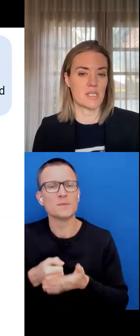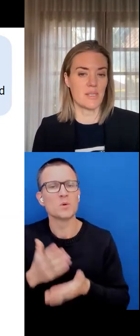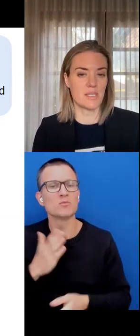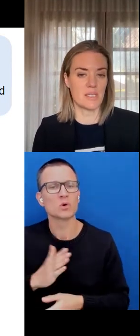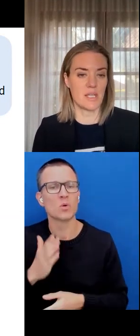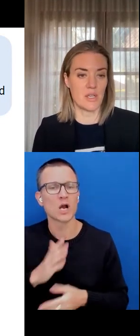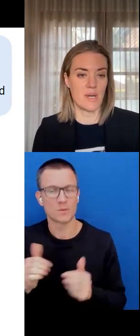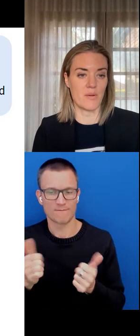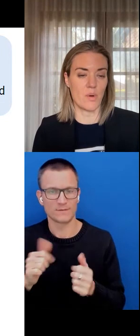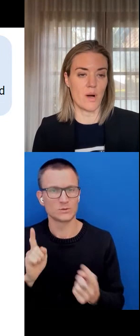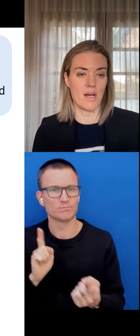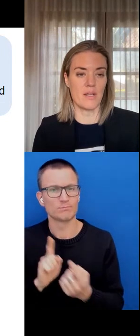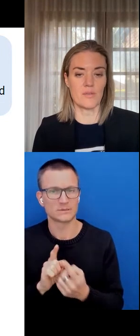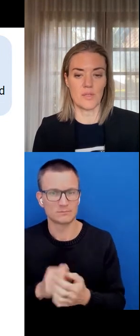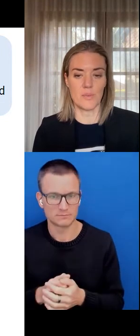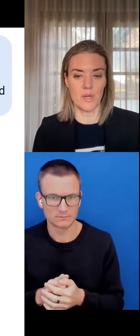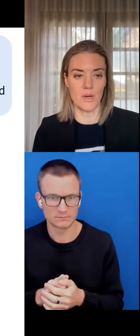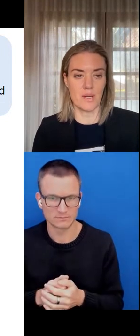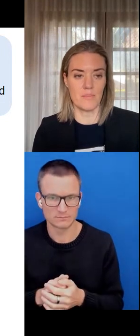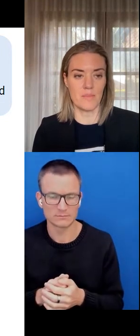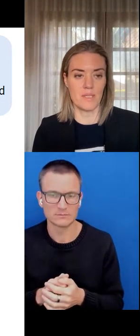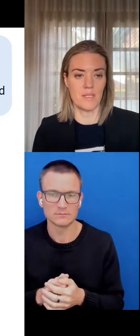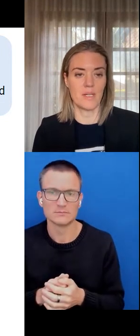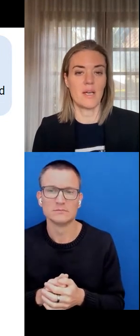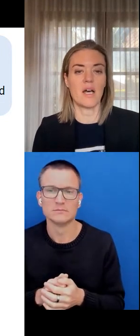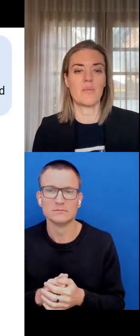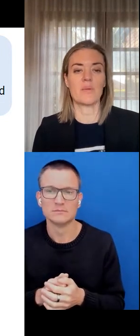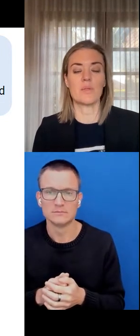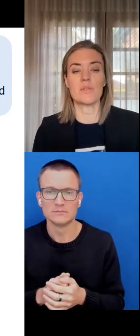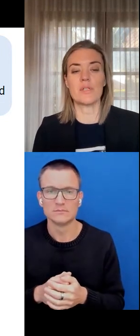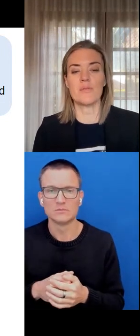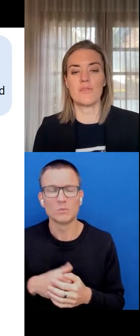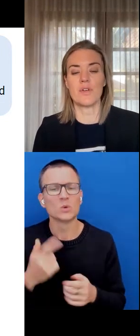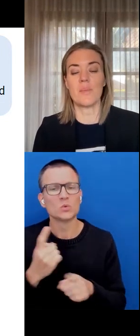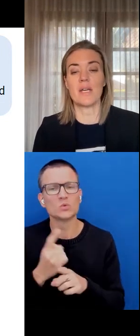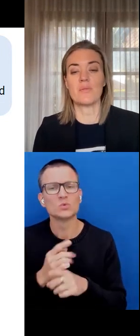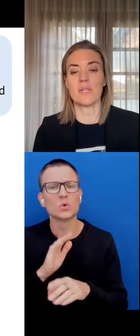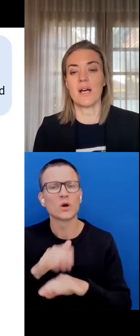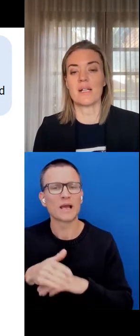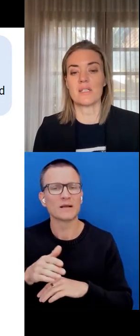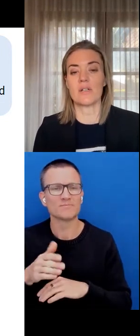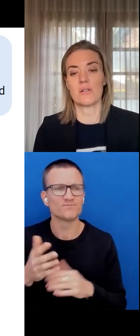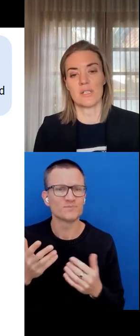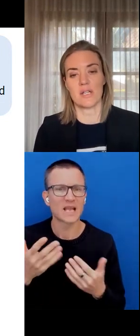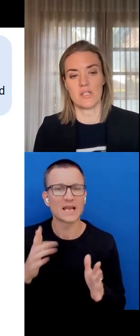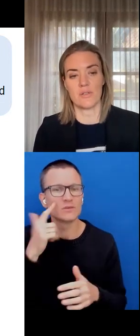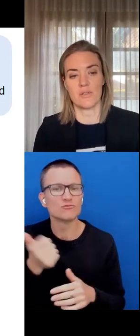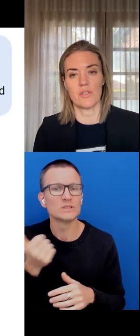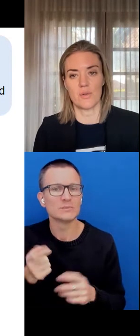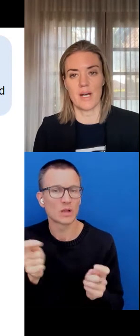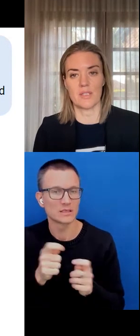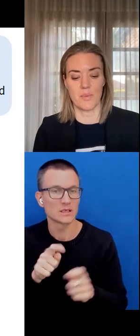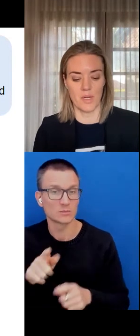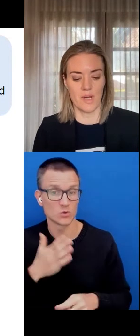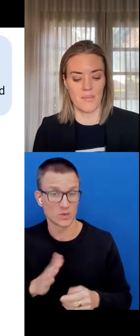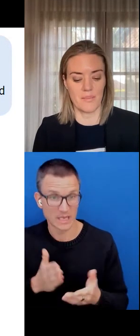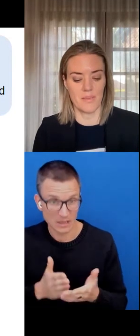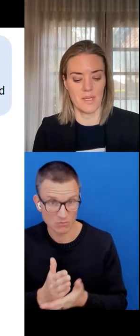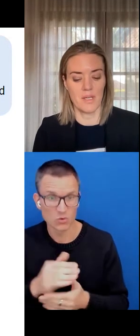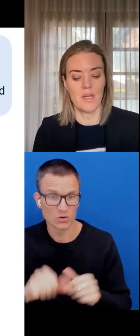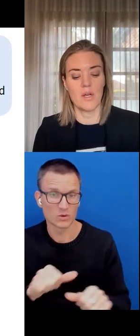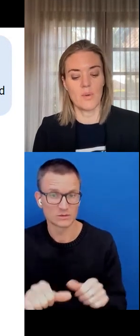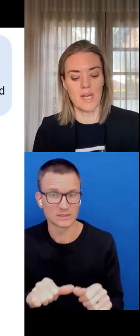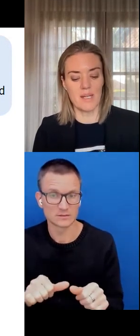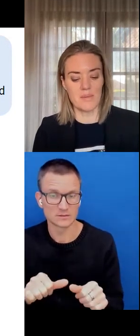reasonable adjustments that you may require through the program, and we will also confirm how you would like us to contact you throughout the